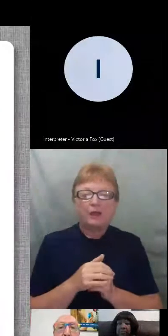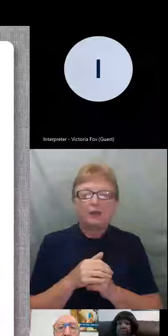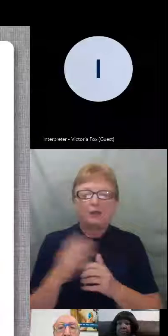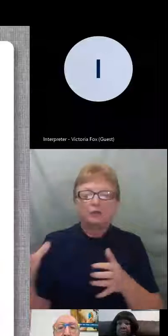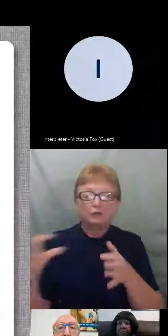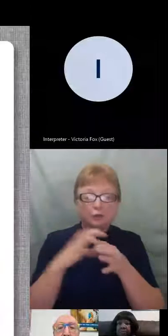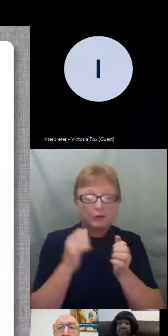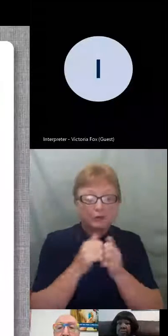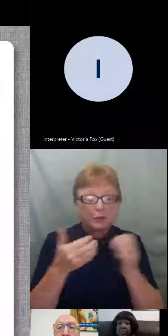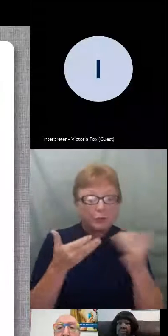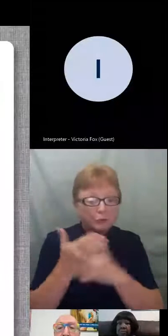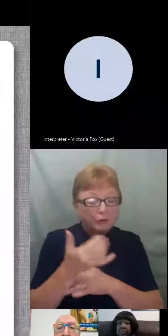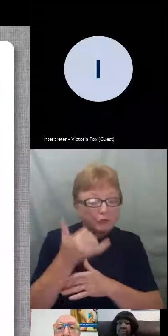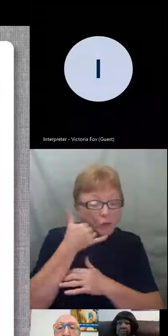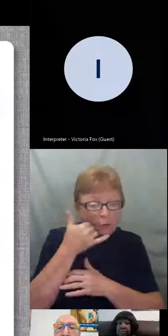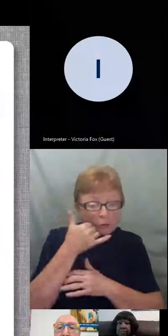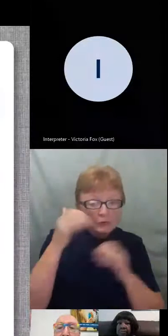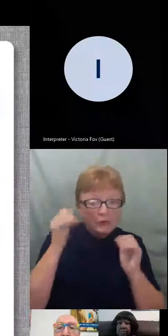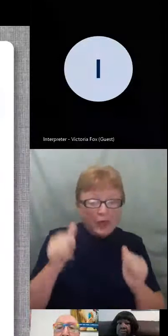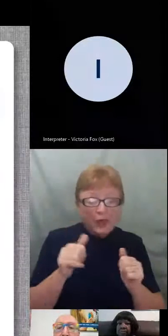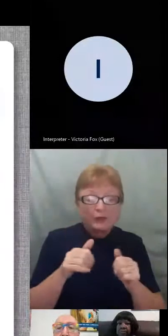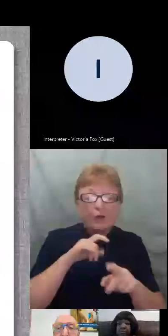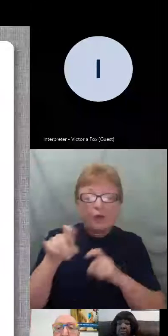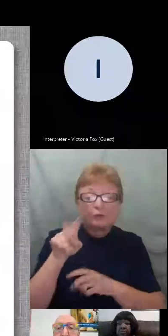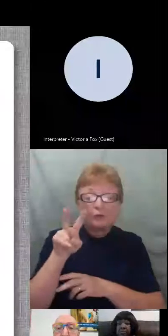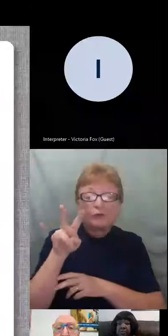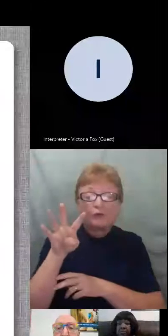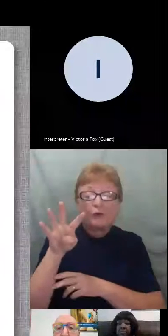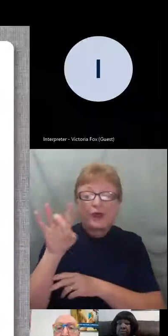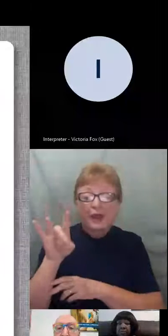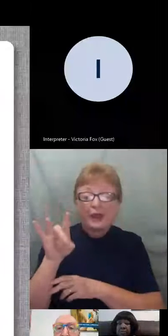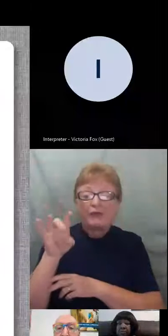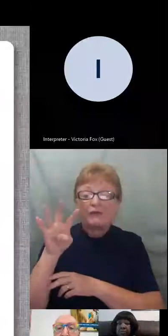via phone call, you would call